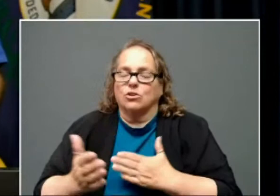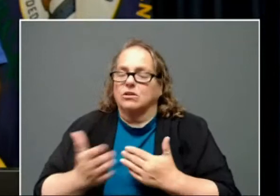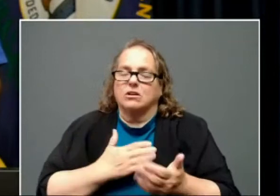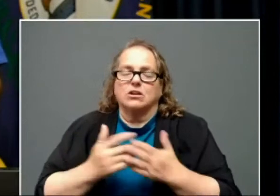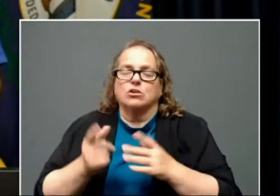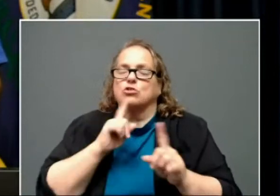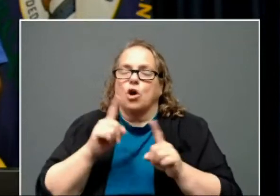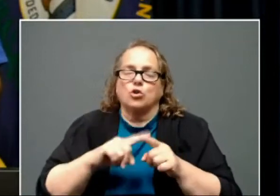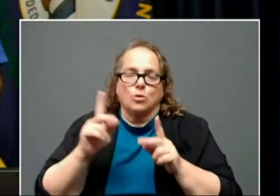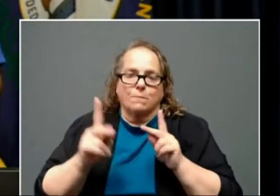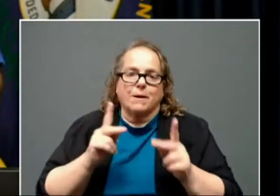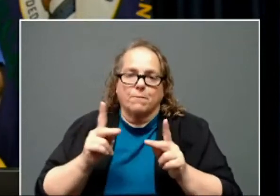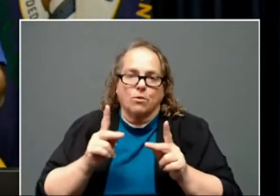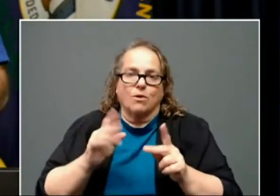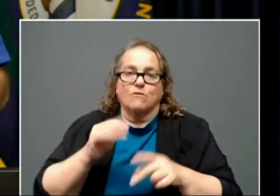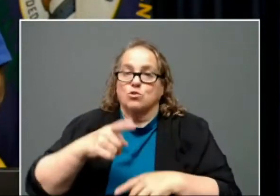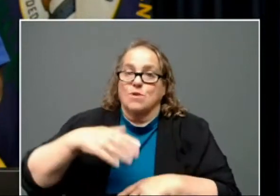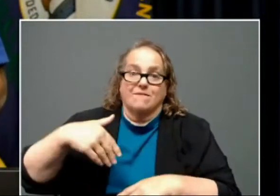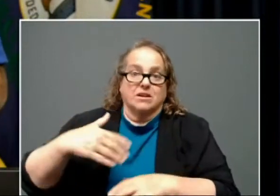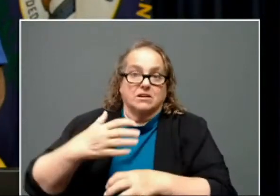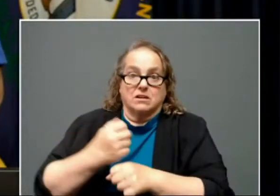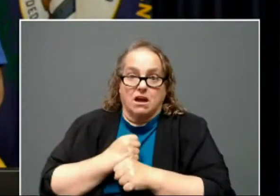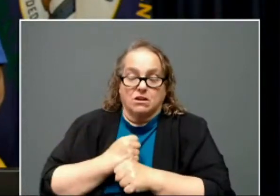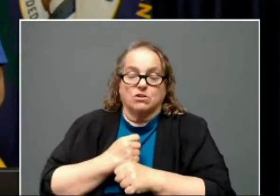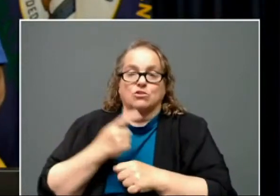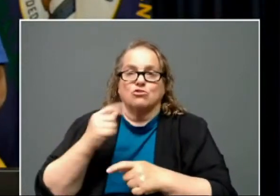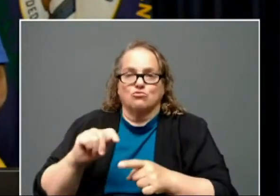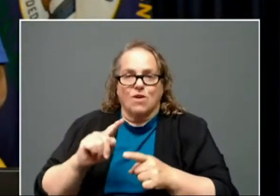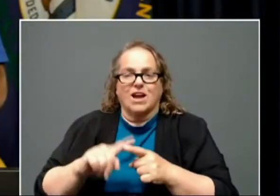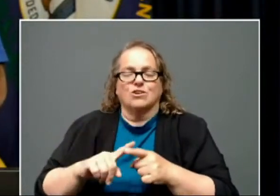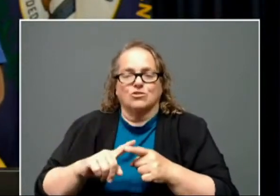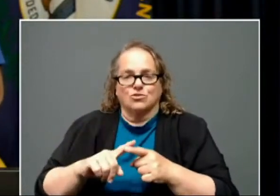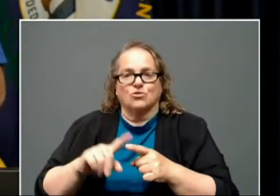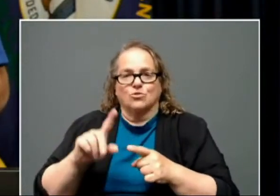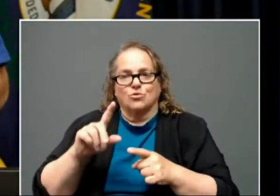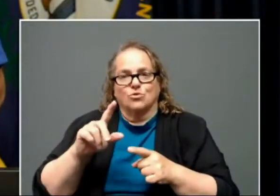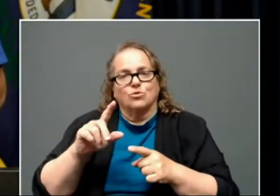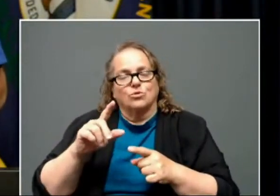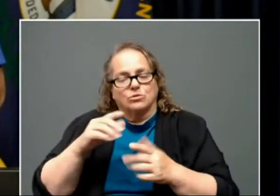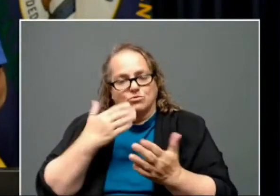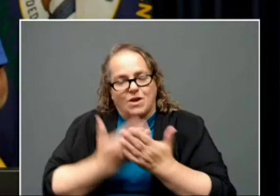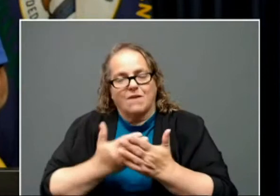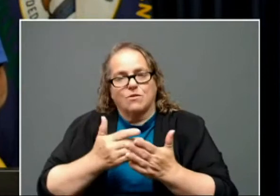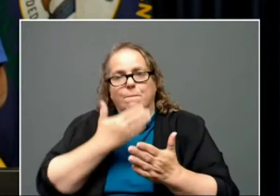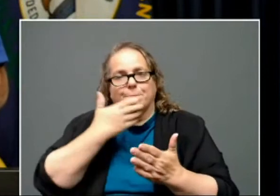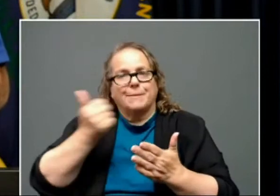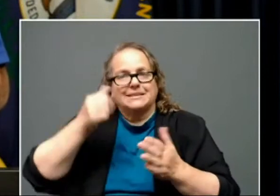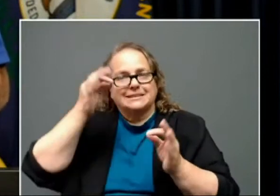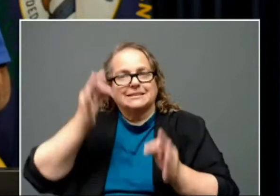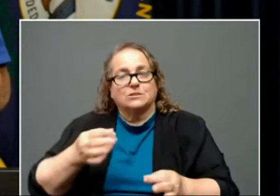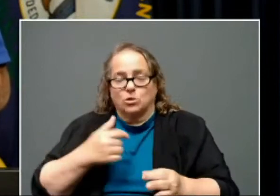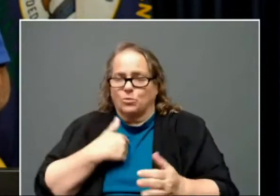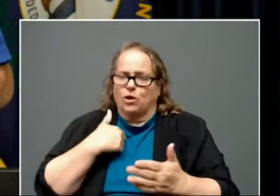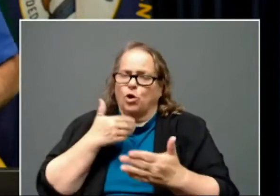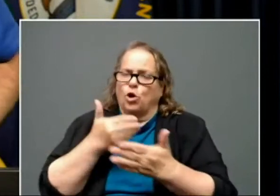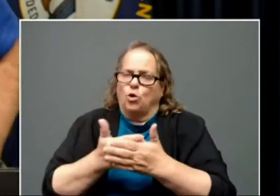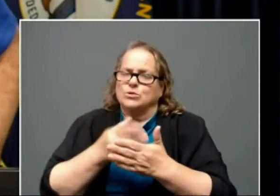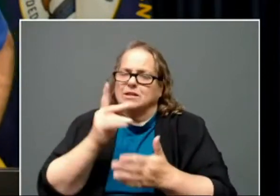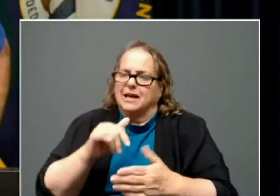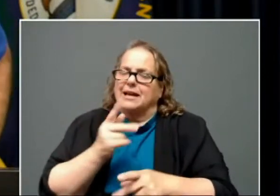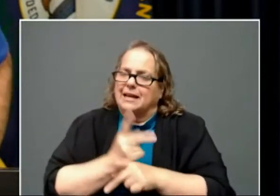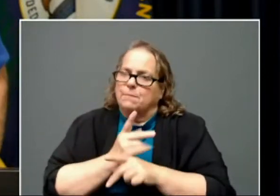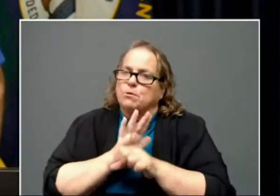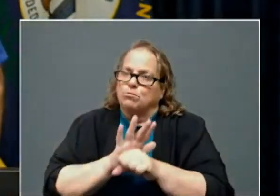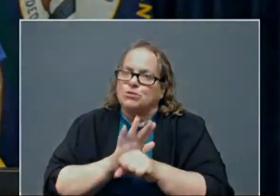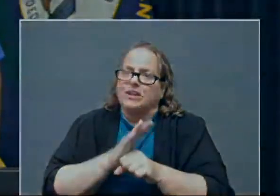about it if you haven't gotten it, and try to come to the very best decision. We're getting real close, Kentucky. Let's keep pushing. Thanks.